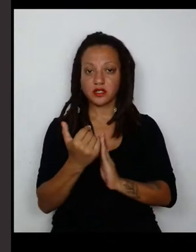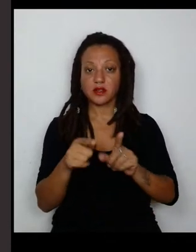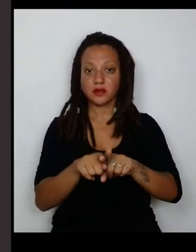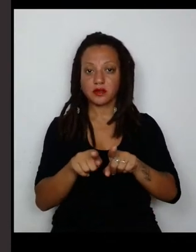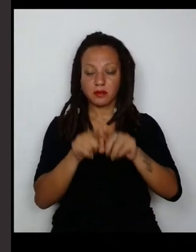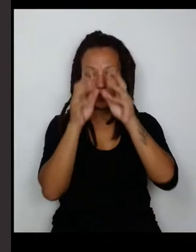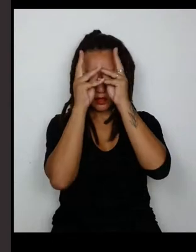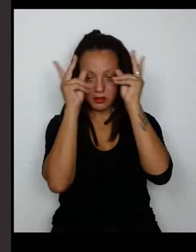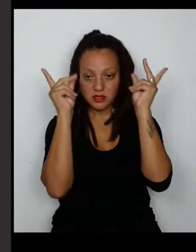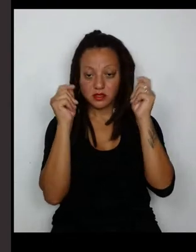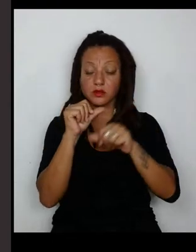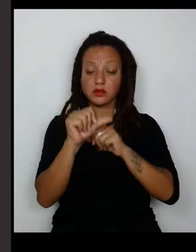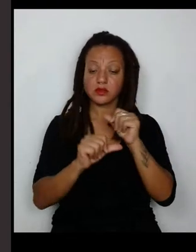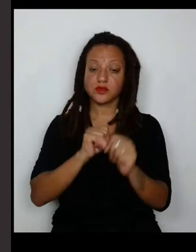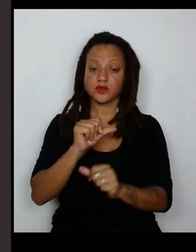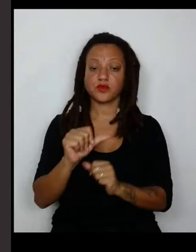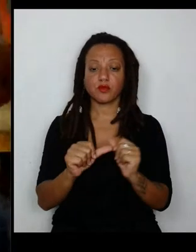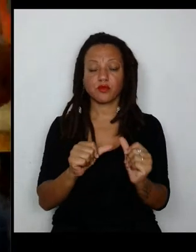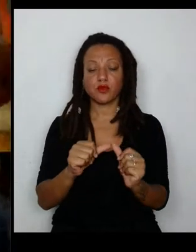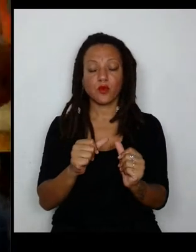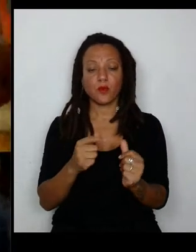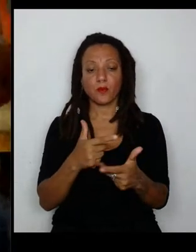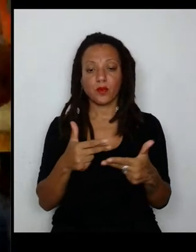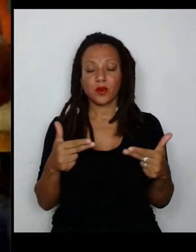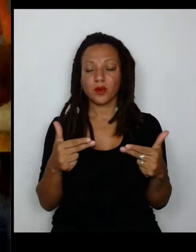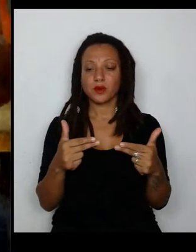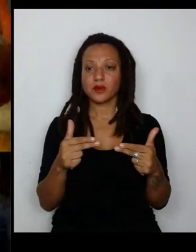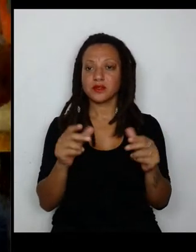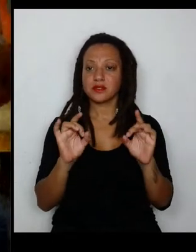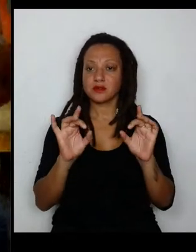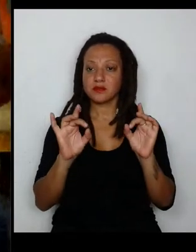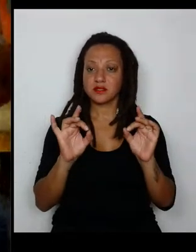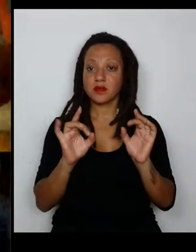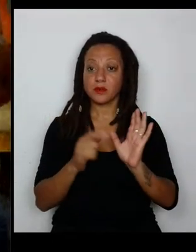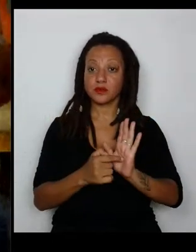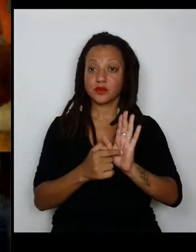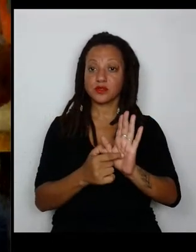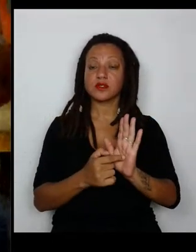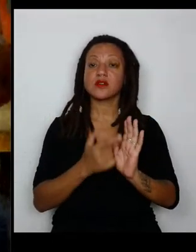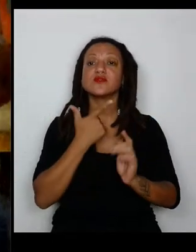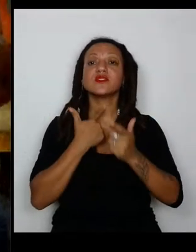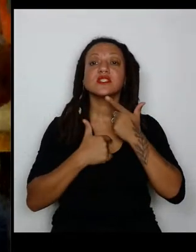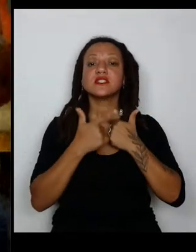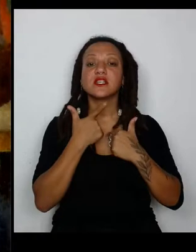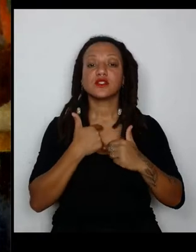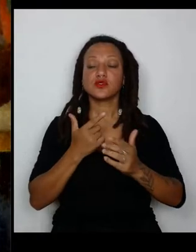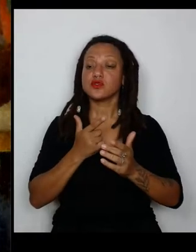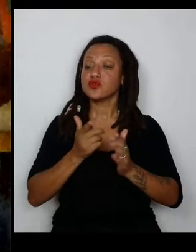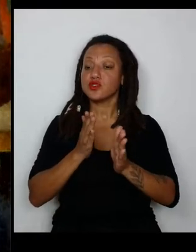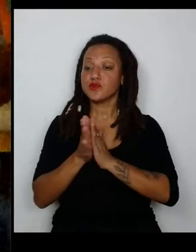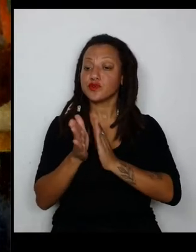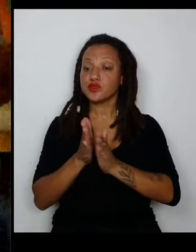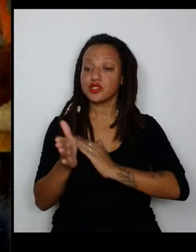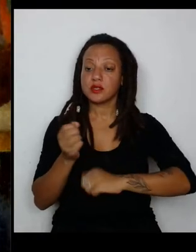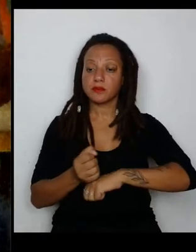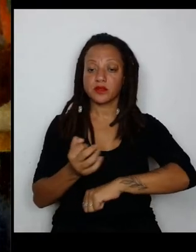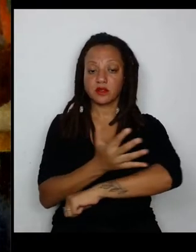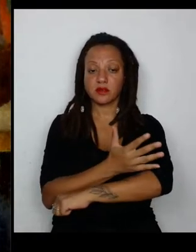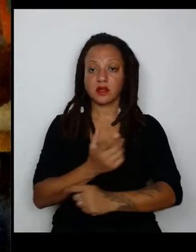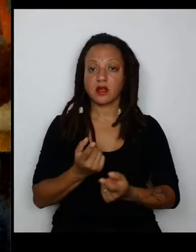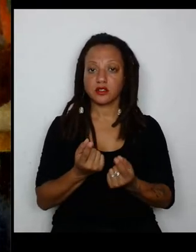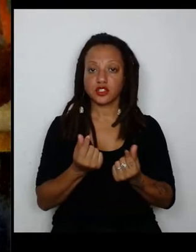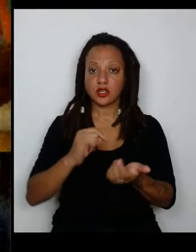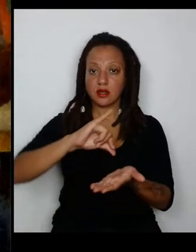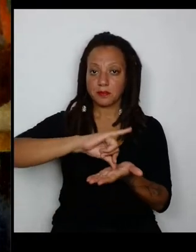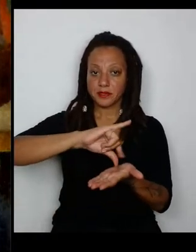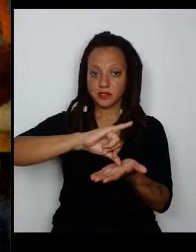utopia next slide go again included yellow christ in his self-portrait with the yellow christ uh painted on the eve